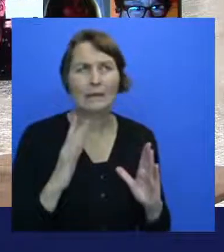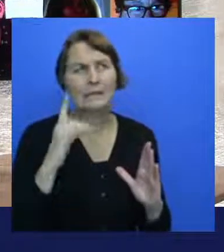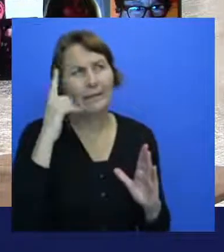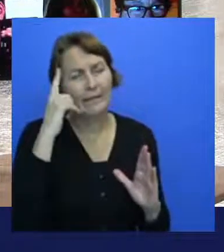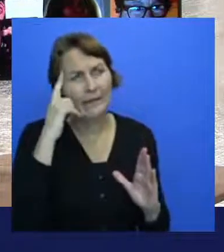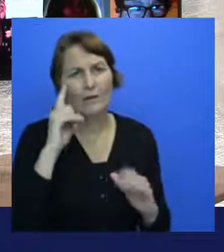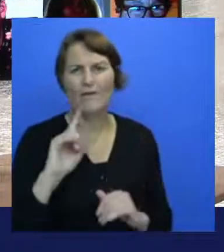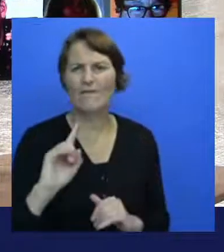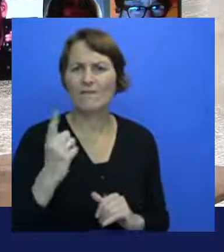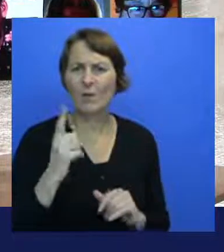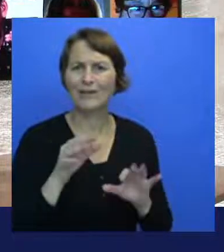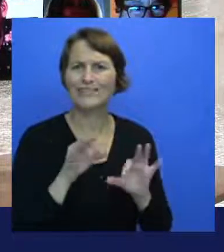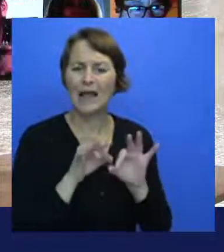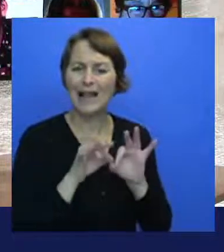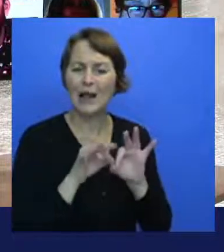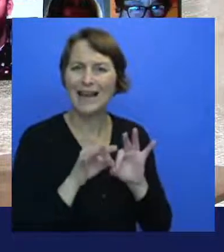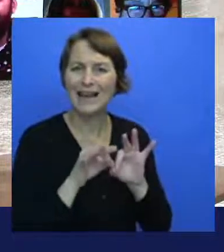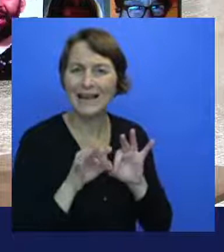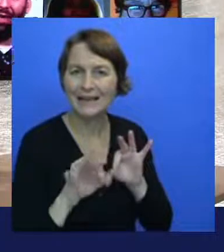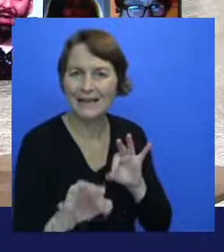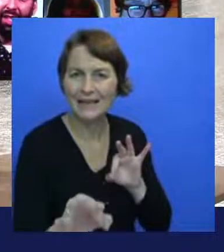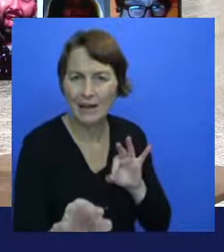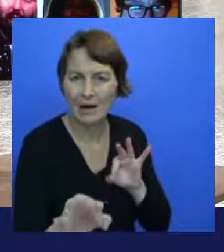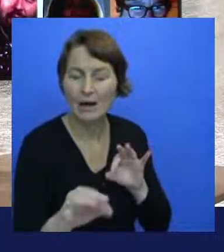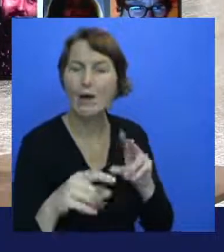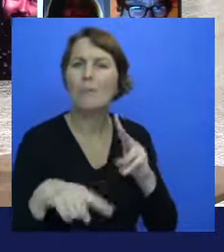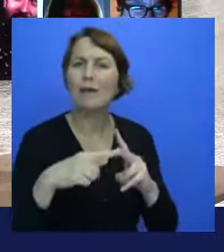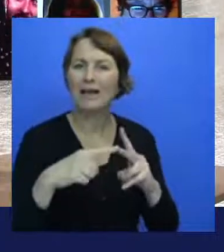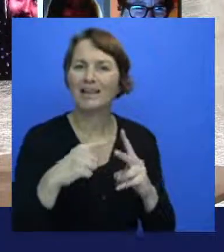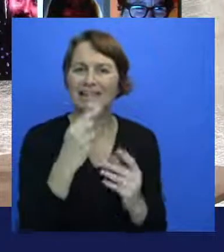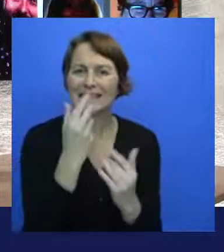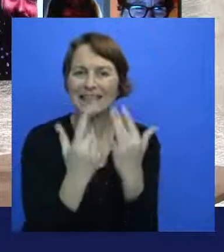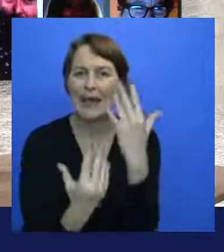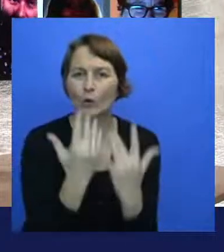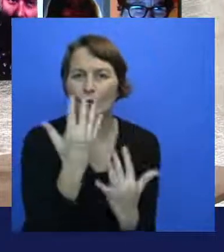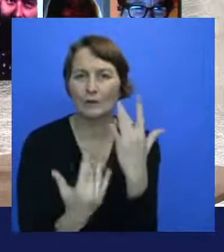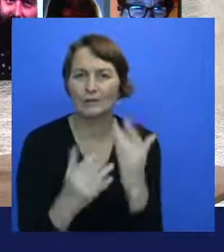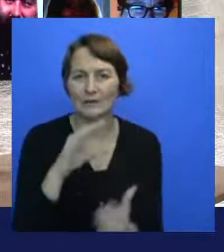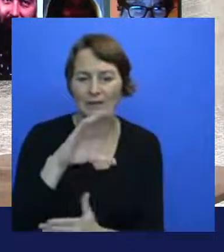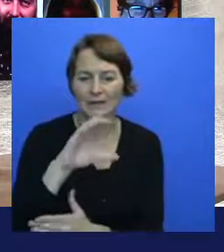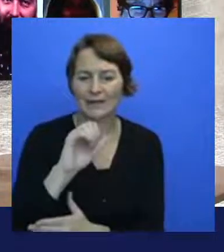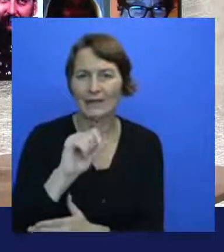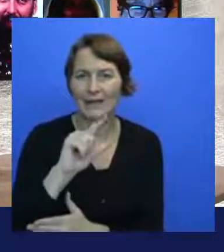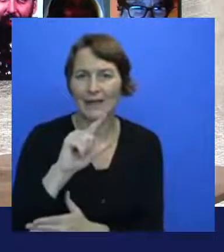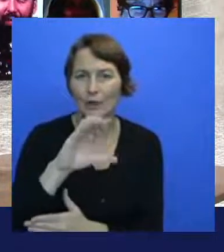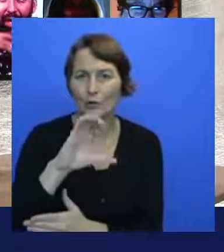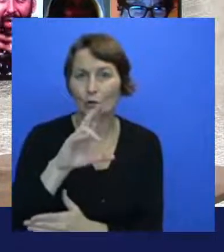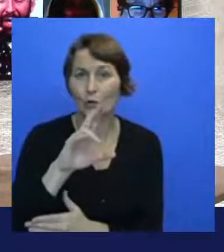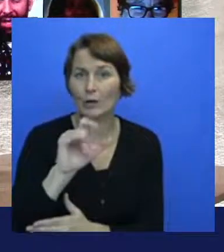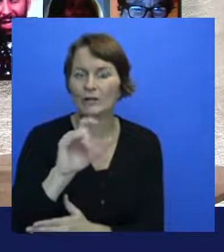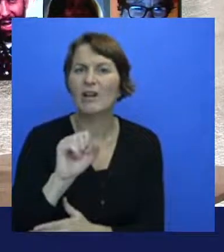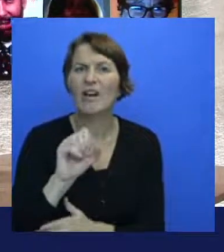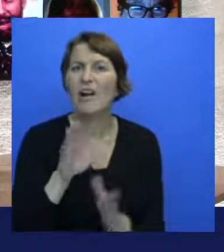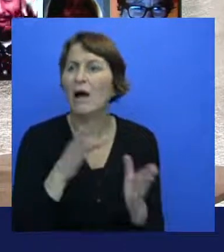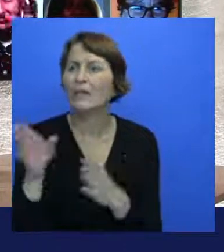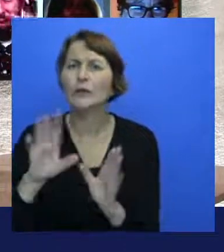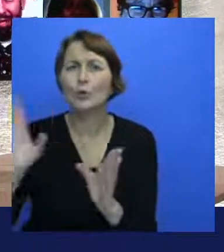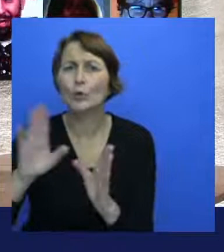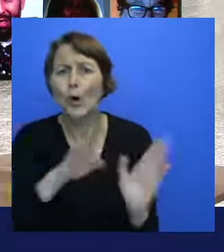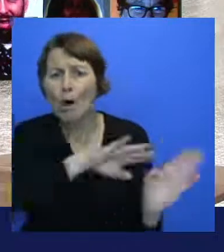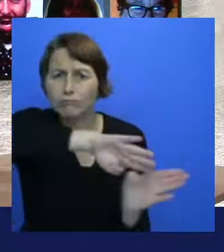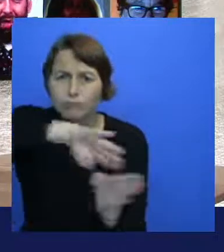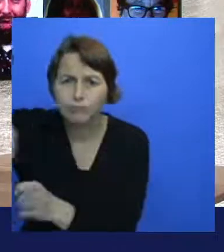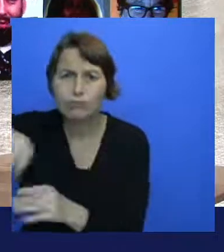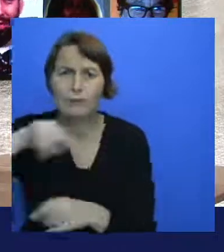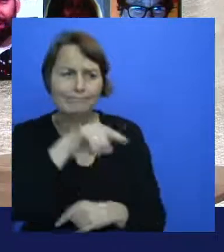linear algebra and calculus, and others say we should start with let's just build a model. And to me, it's a bottom up versus a